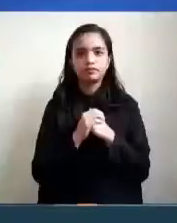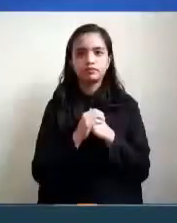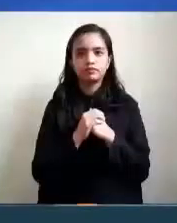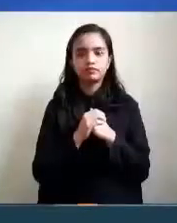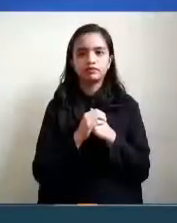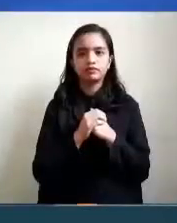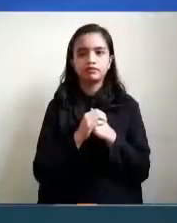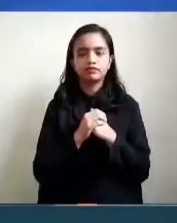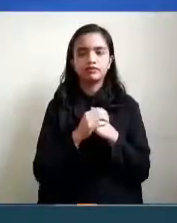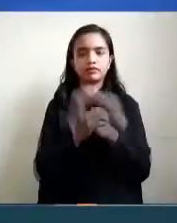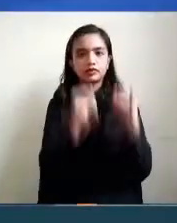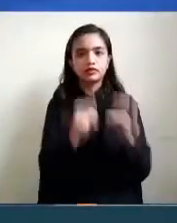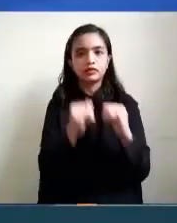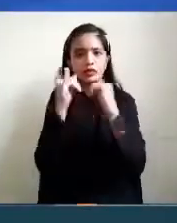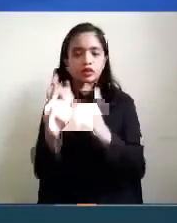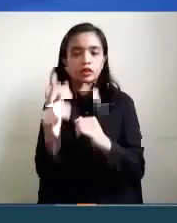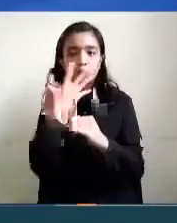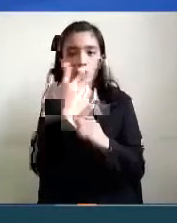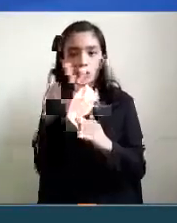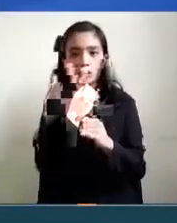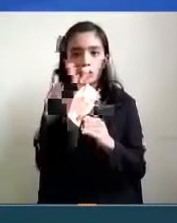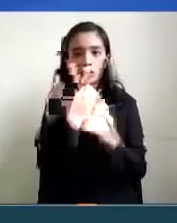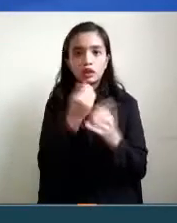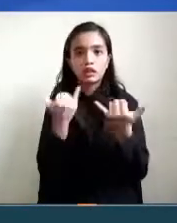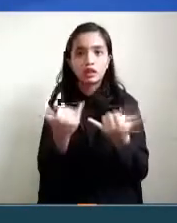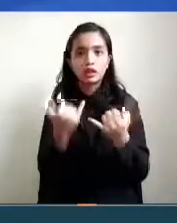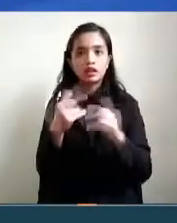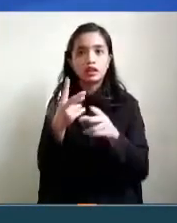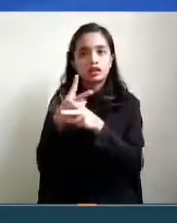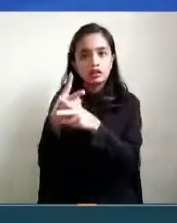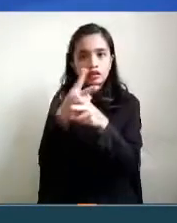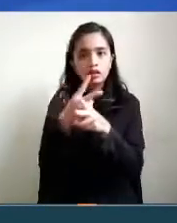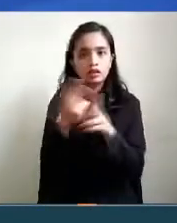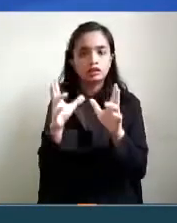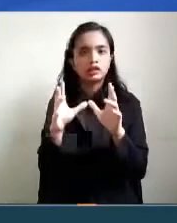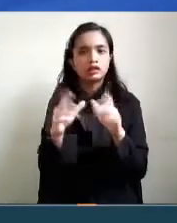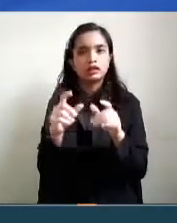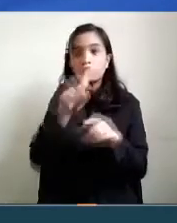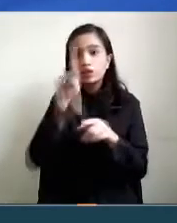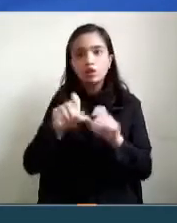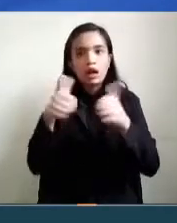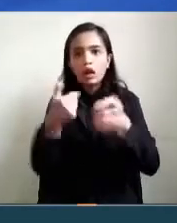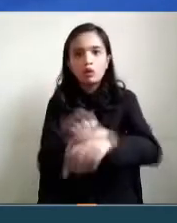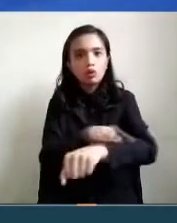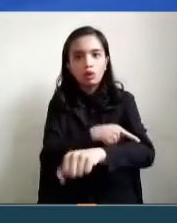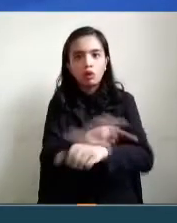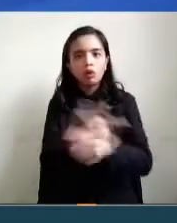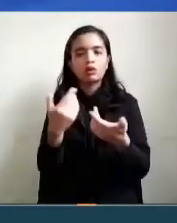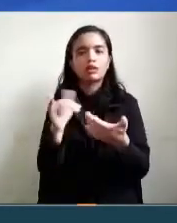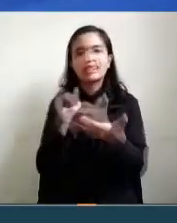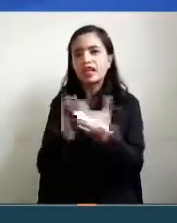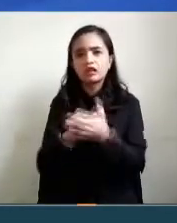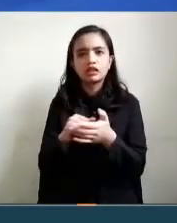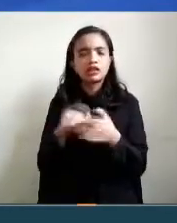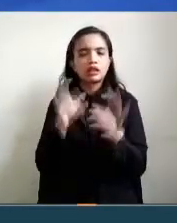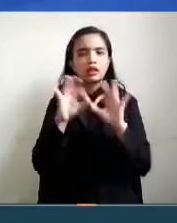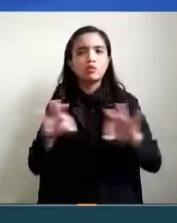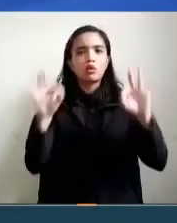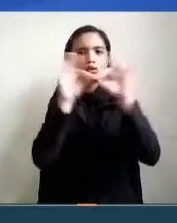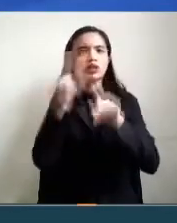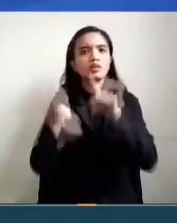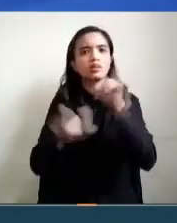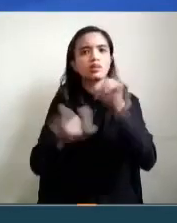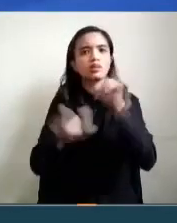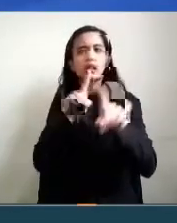Individuals who develop antibody will have protective immunity. The question is how long, but this is going to be the critical question that we will answer